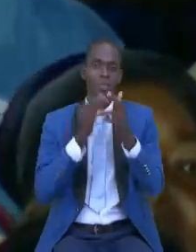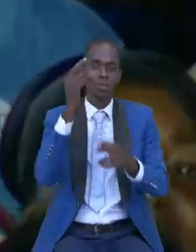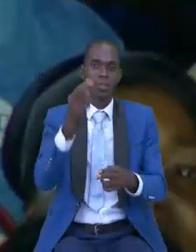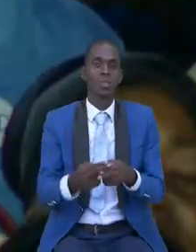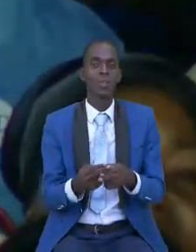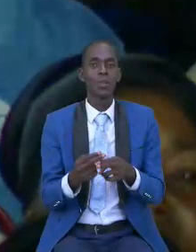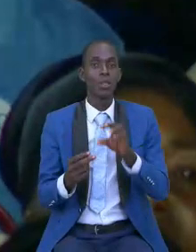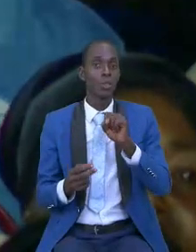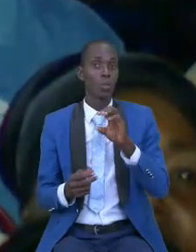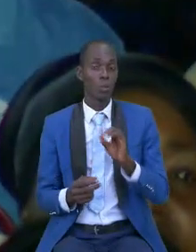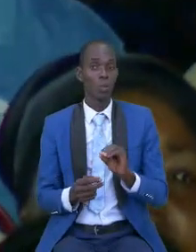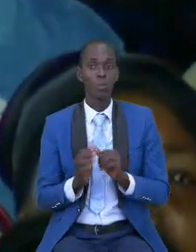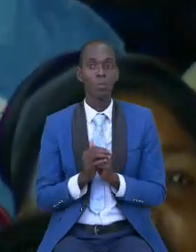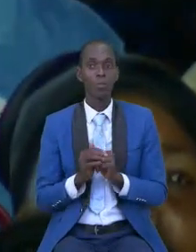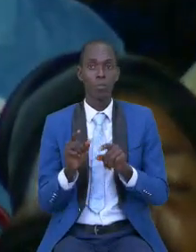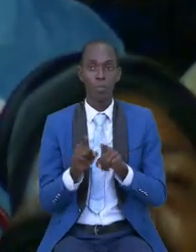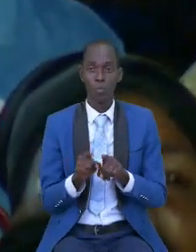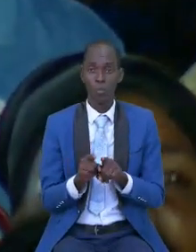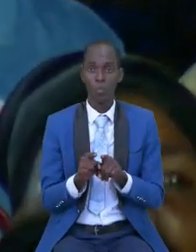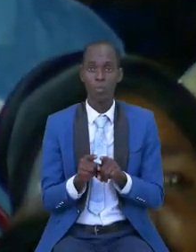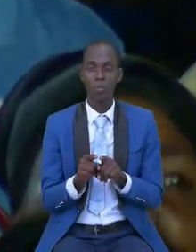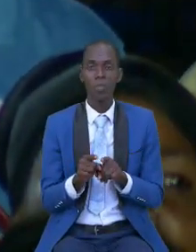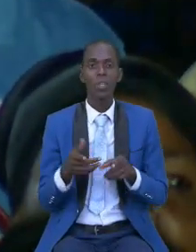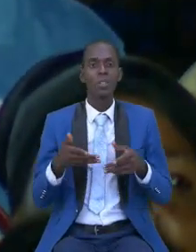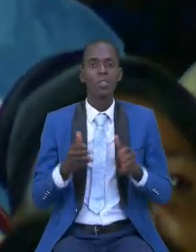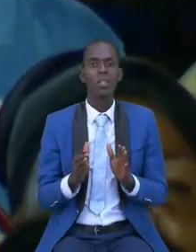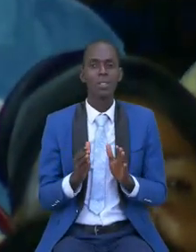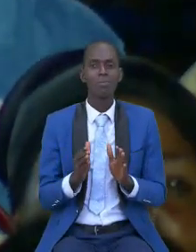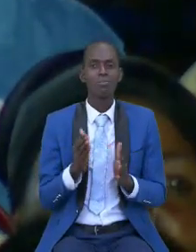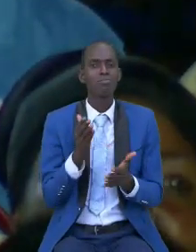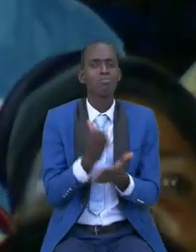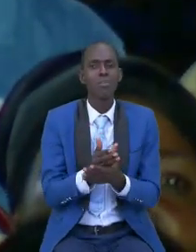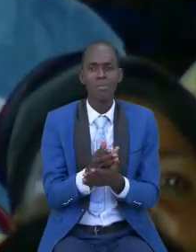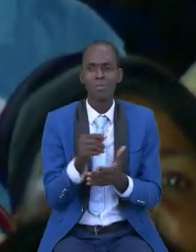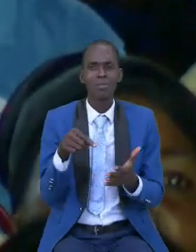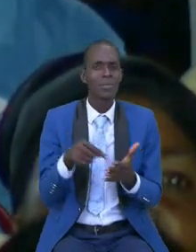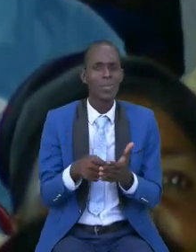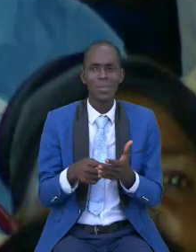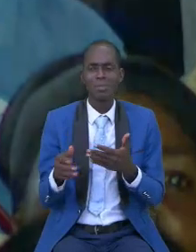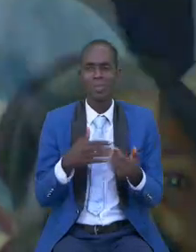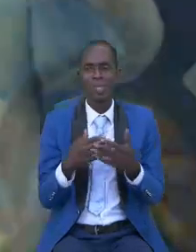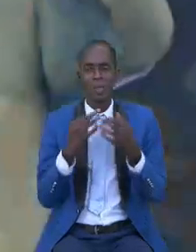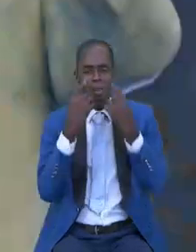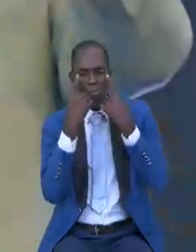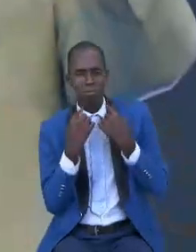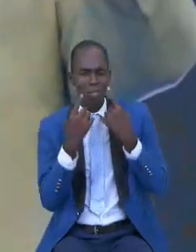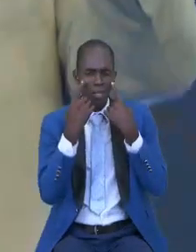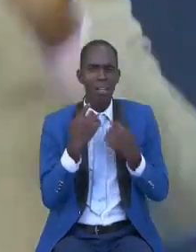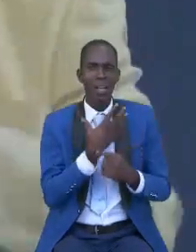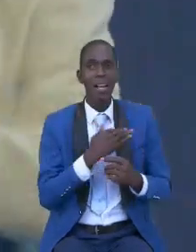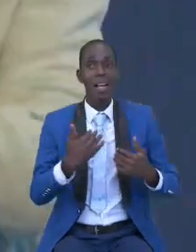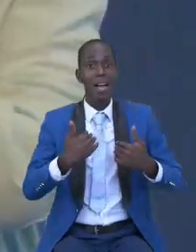So let's get rid of this crying faith and have confident